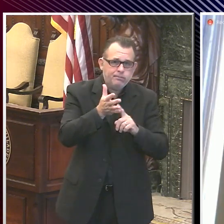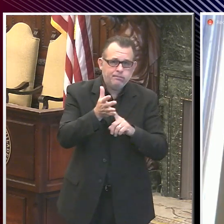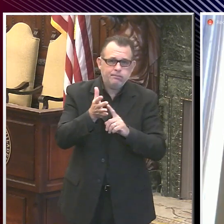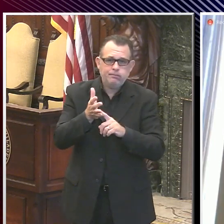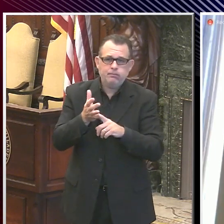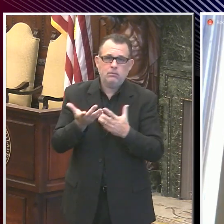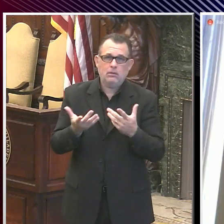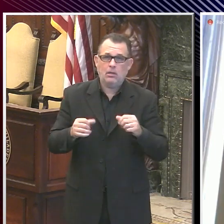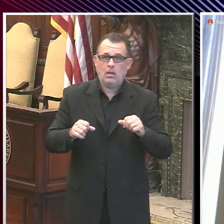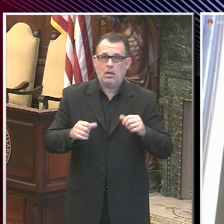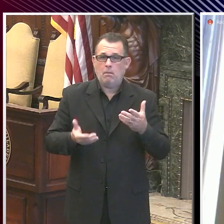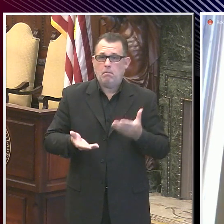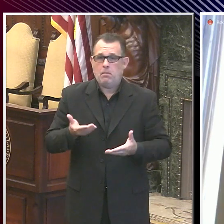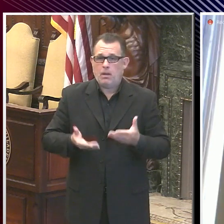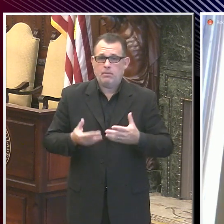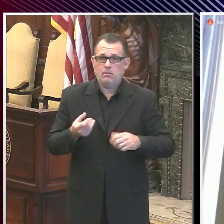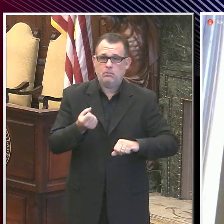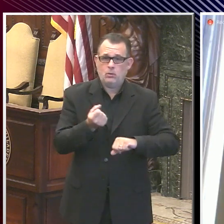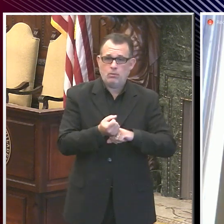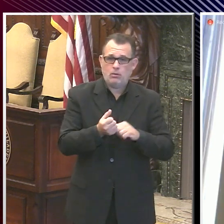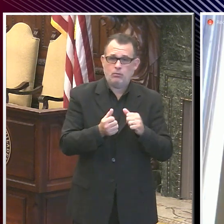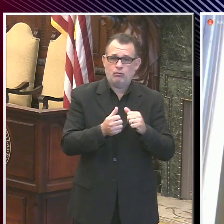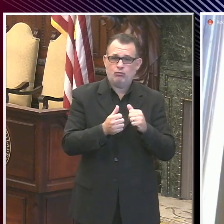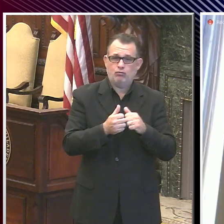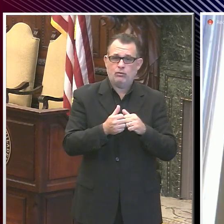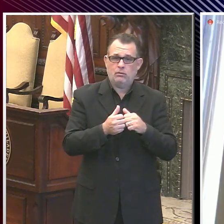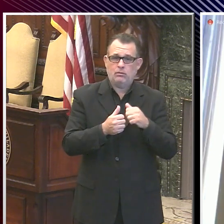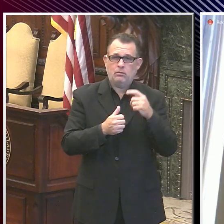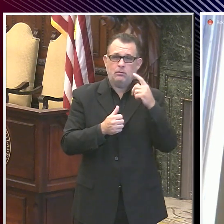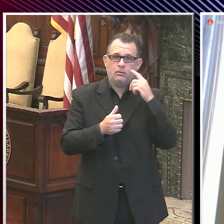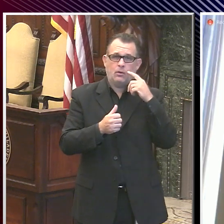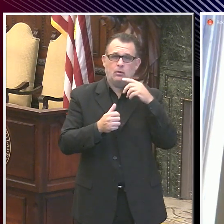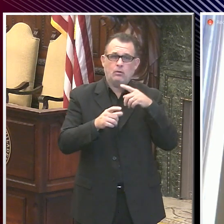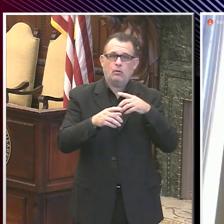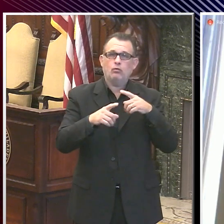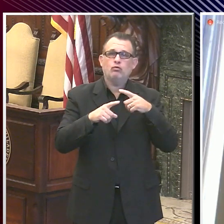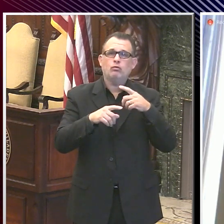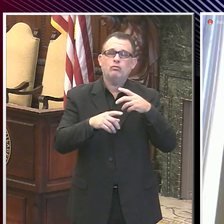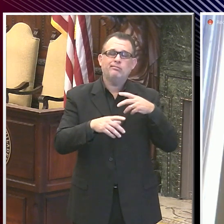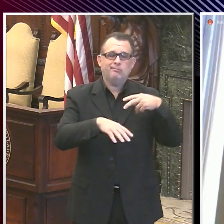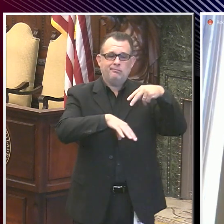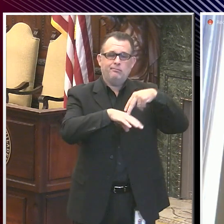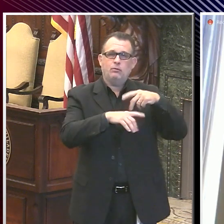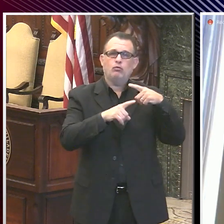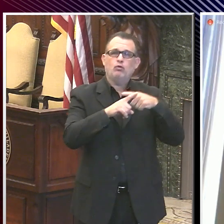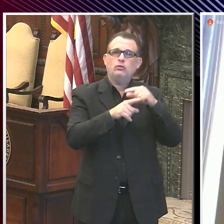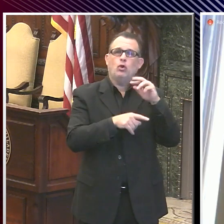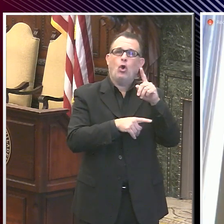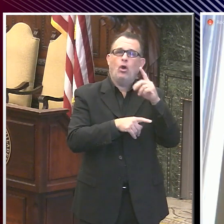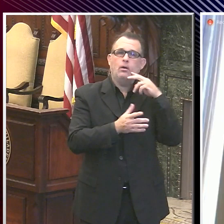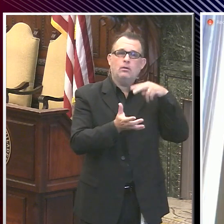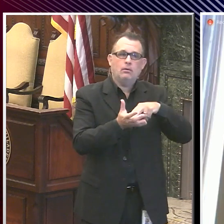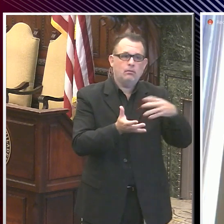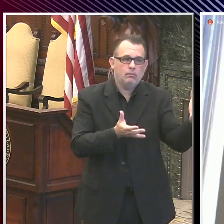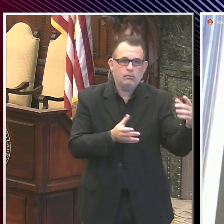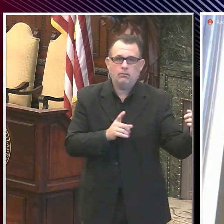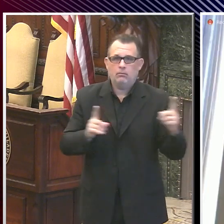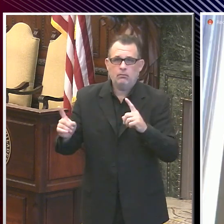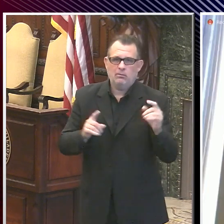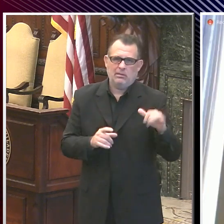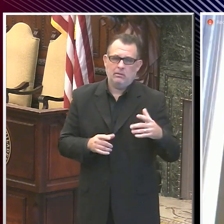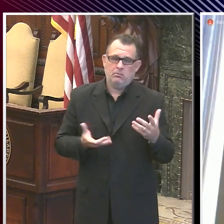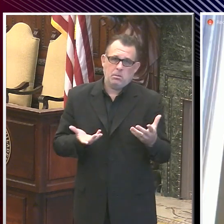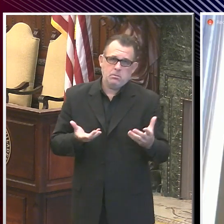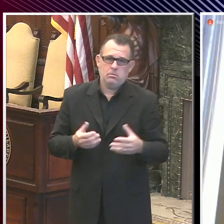possibly supporting the crossing guards being available at these sites as well. So unfortunately, the transportation is part of the